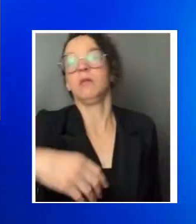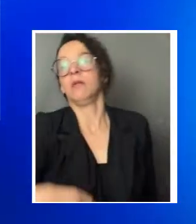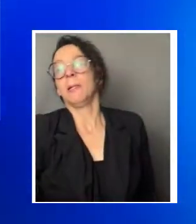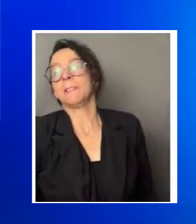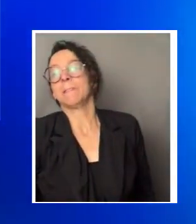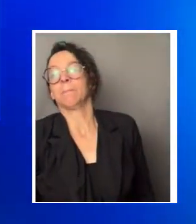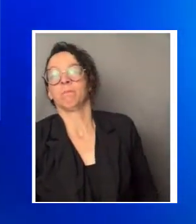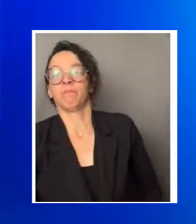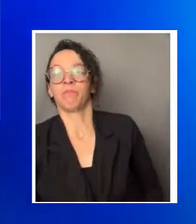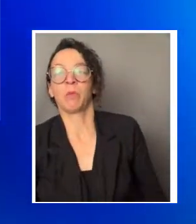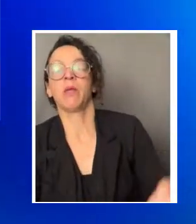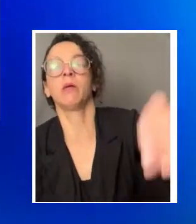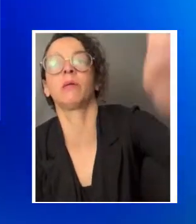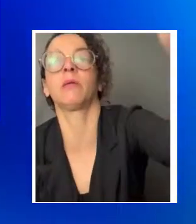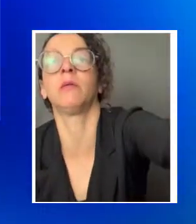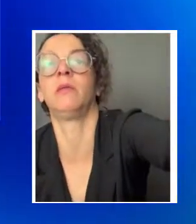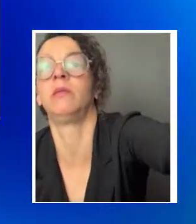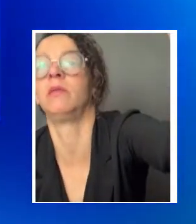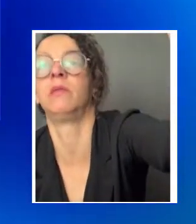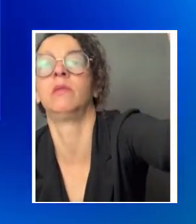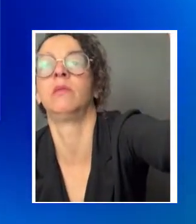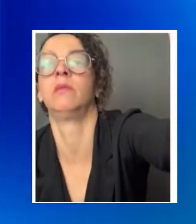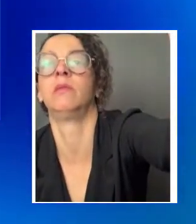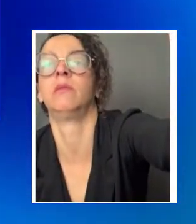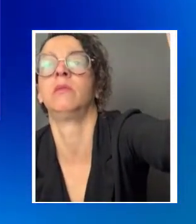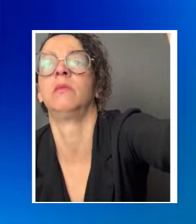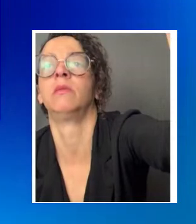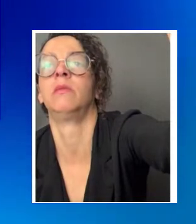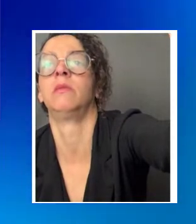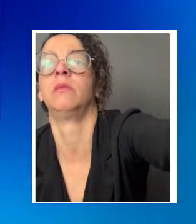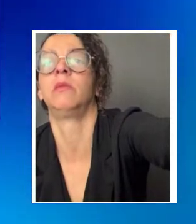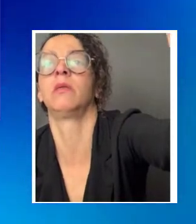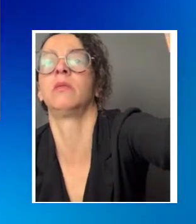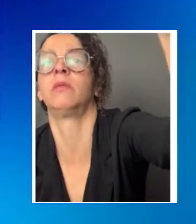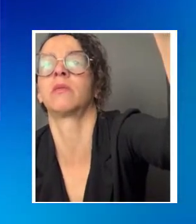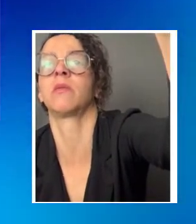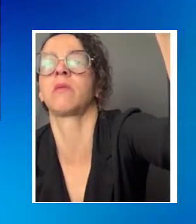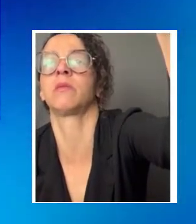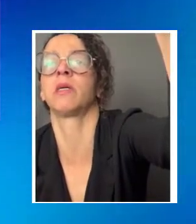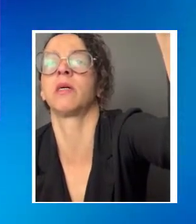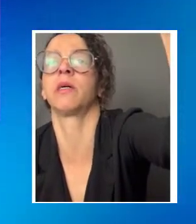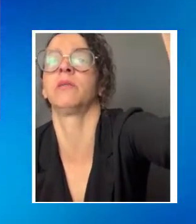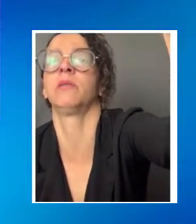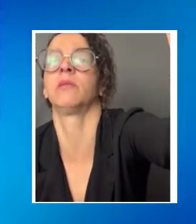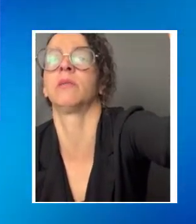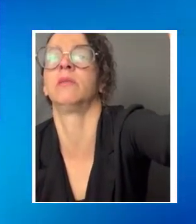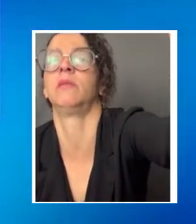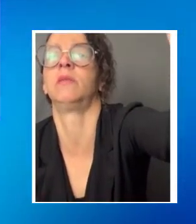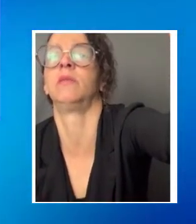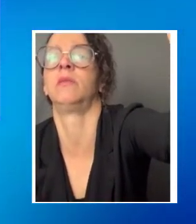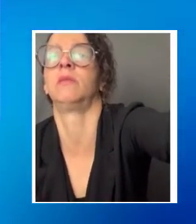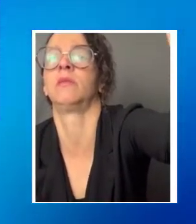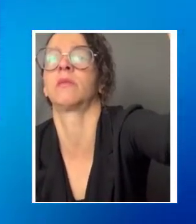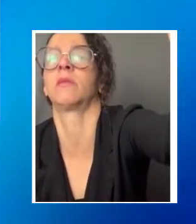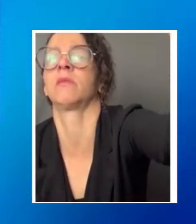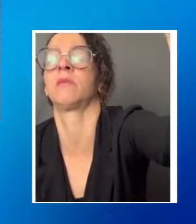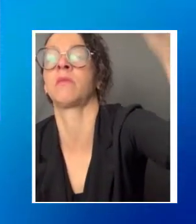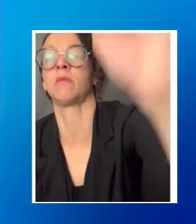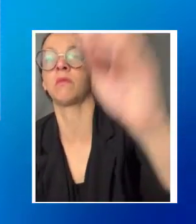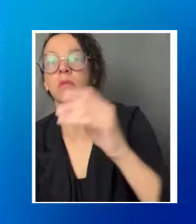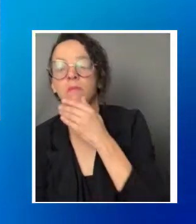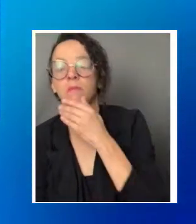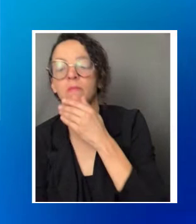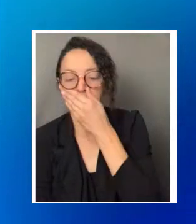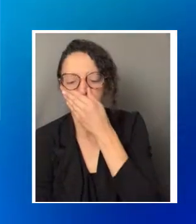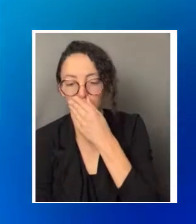So if there's only one, when they look at the right of the screen, it should be intuitive. Yeah, they'll just press the button poll